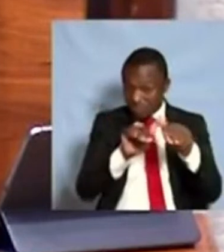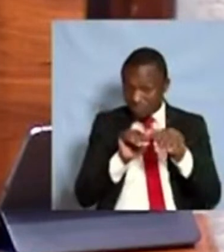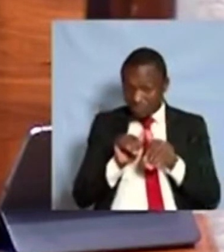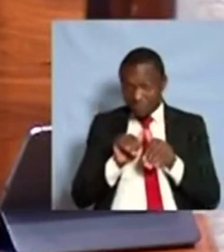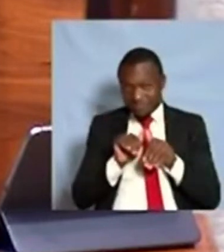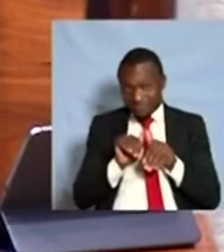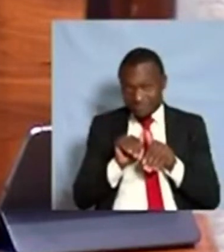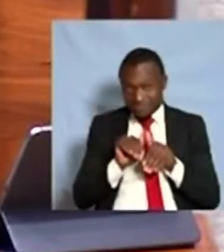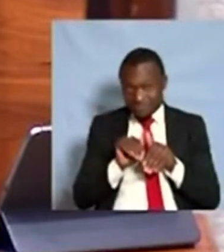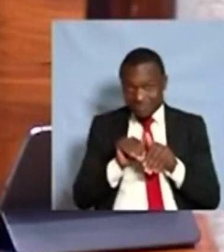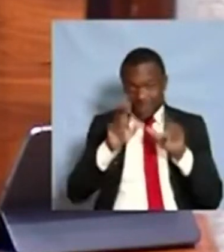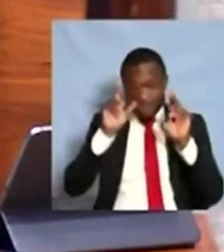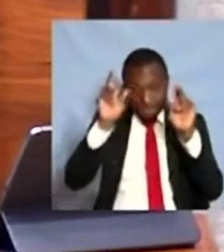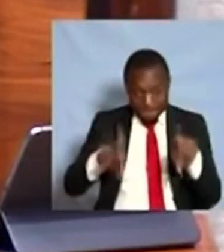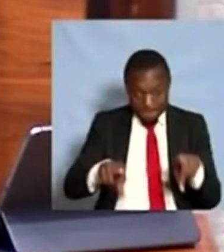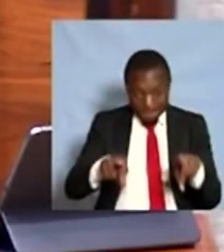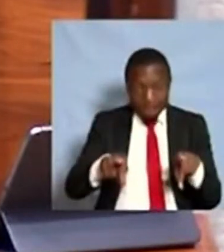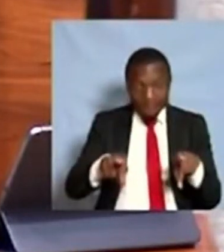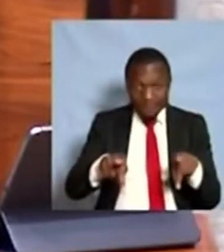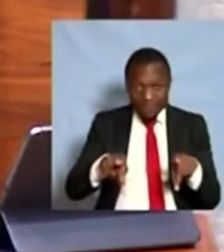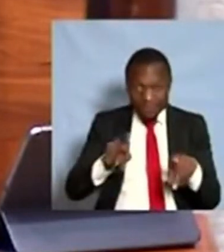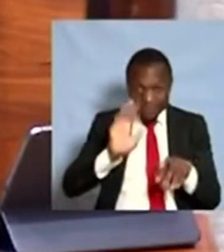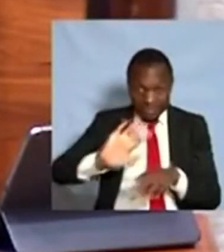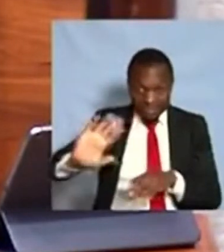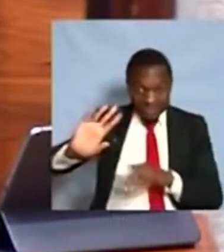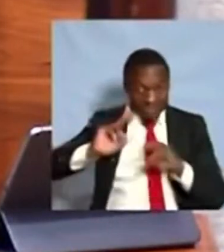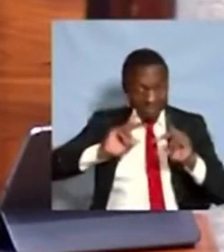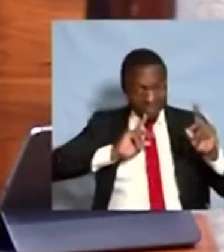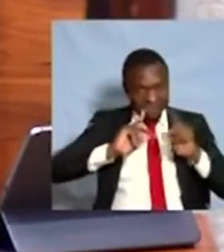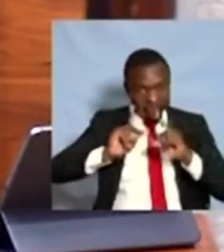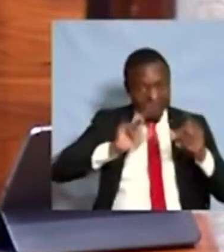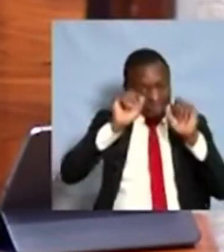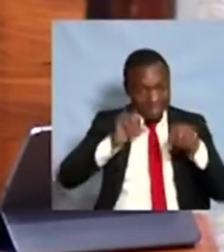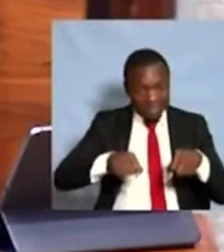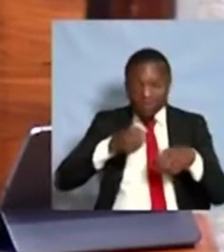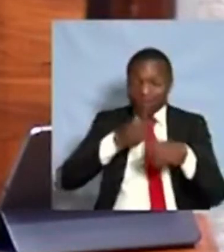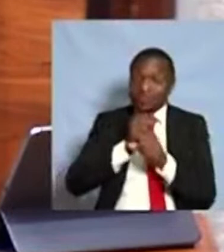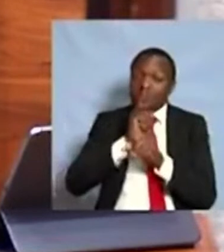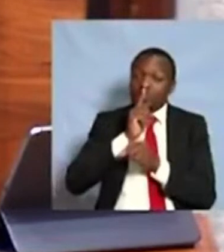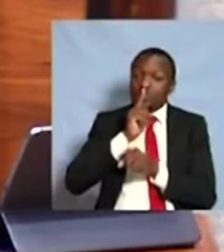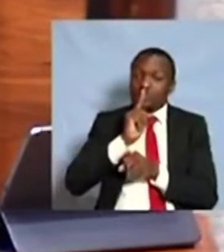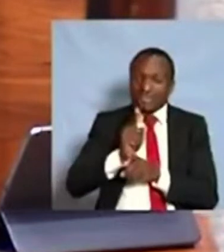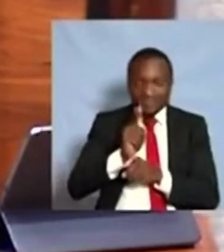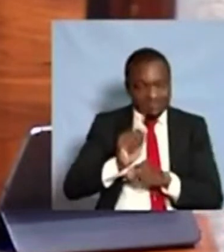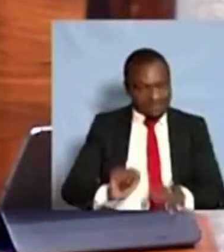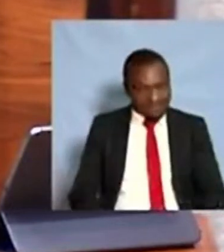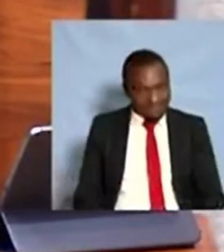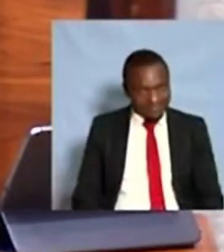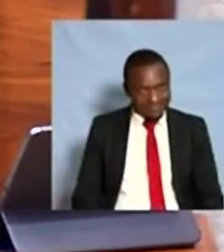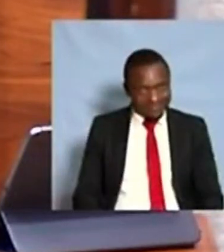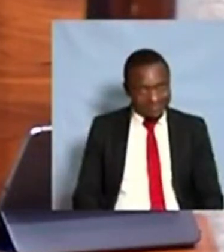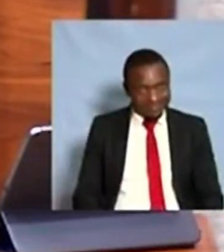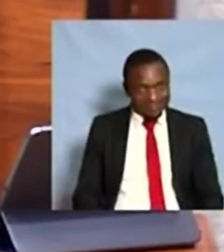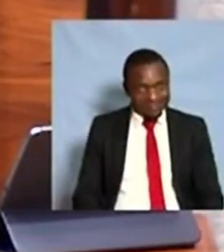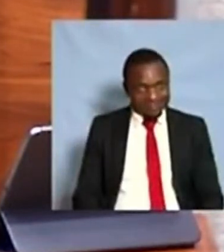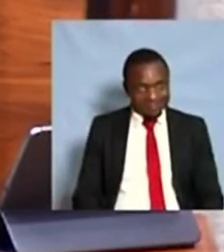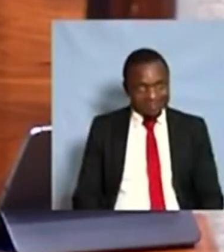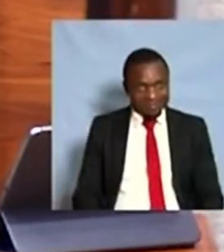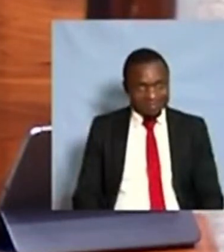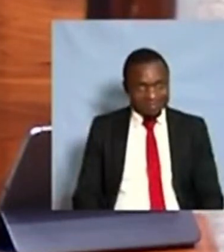being personal in our debates. Let's ensure that we